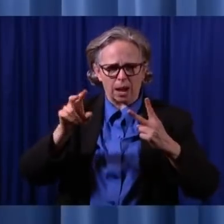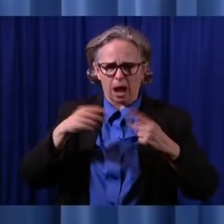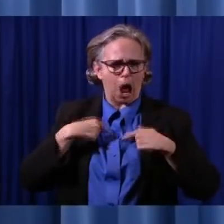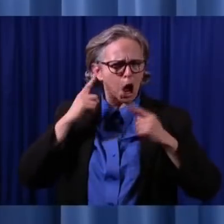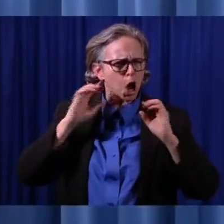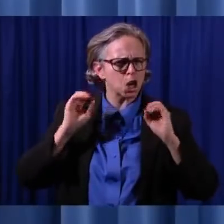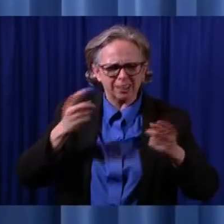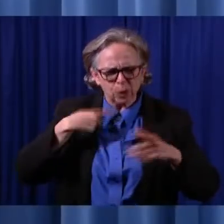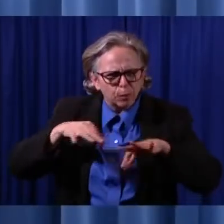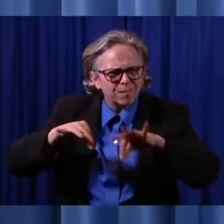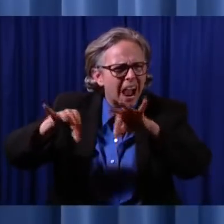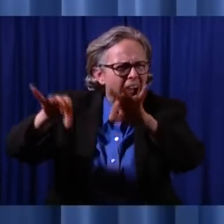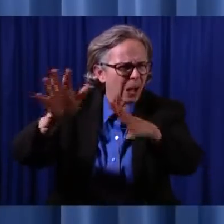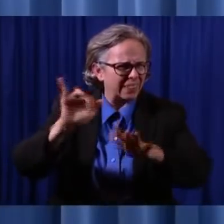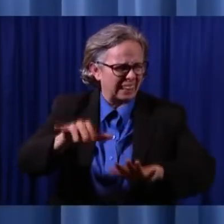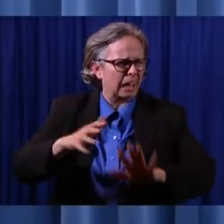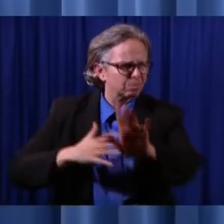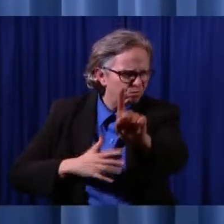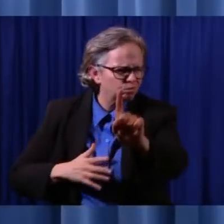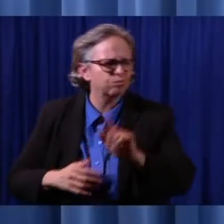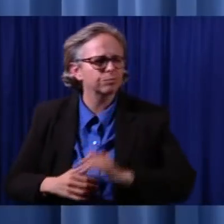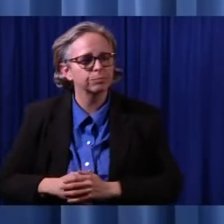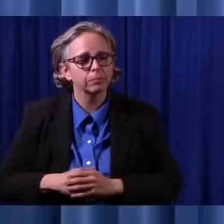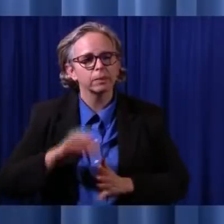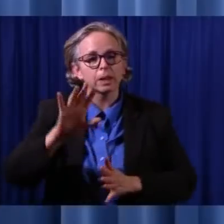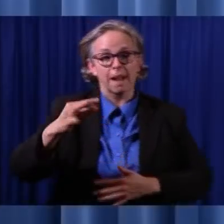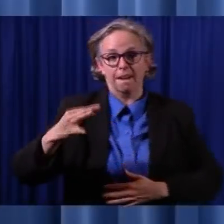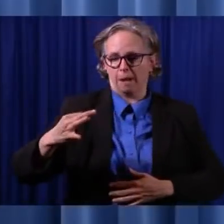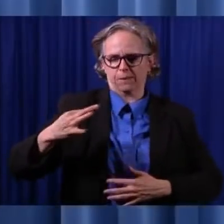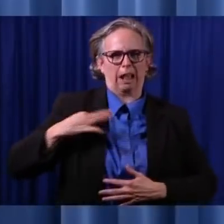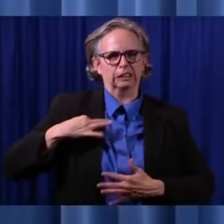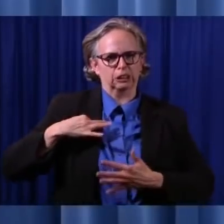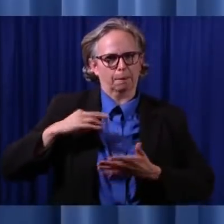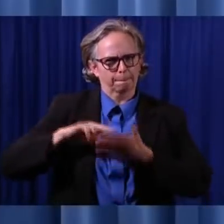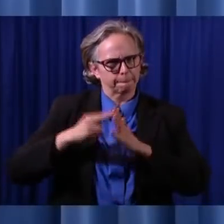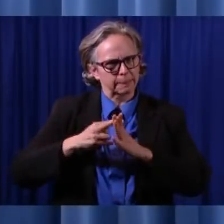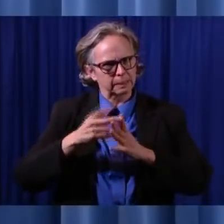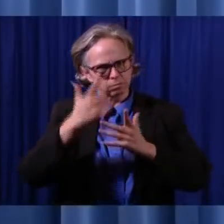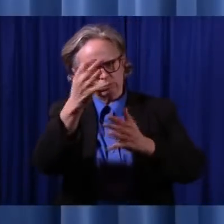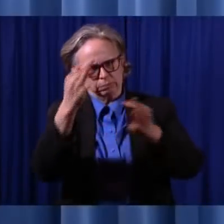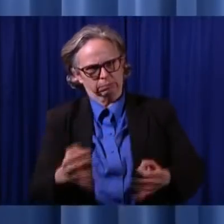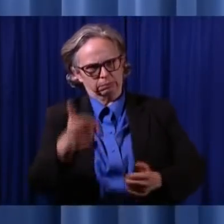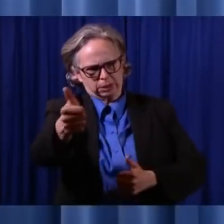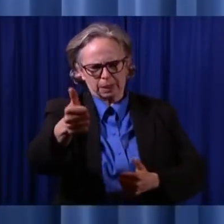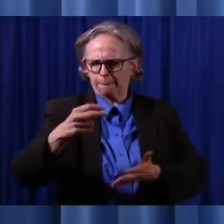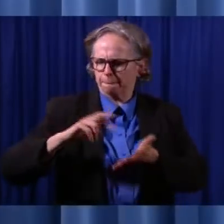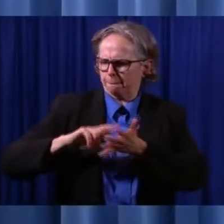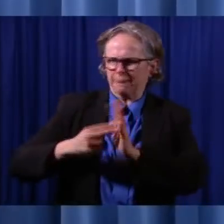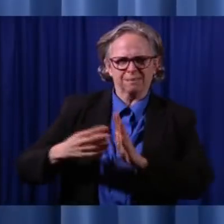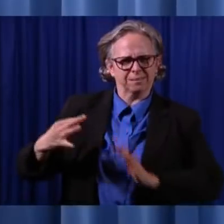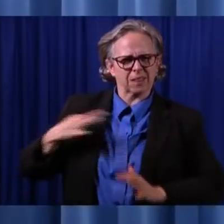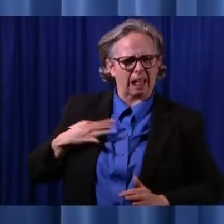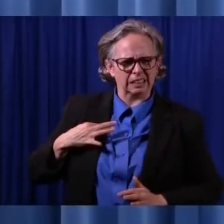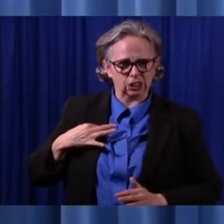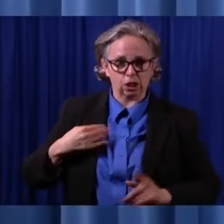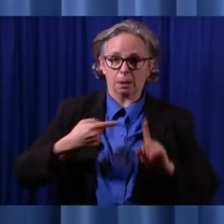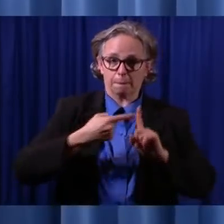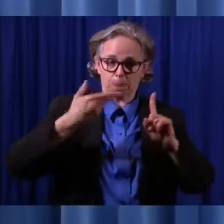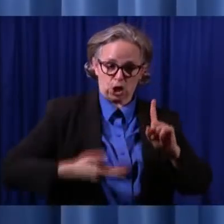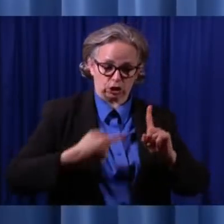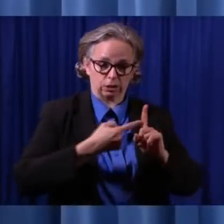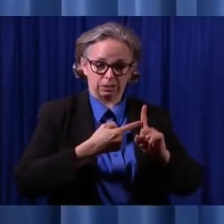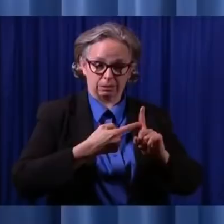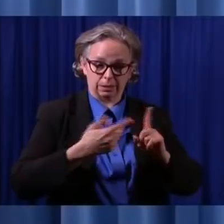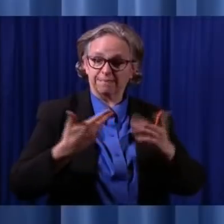talked about voluntary, simply means that someone who has the virus,